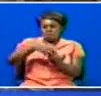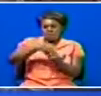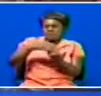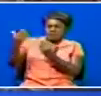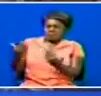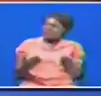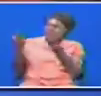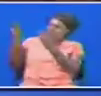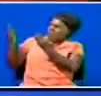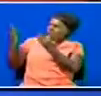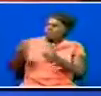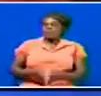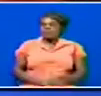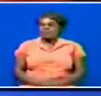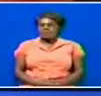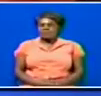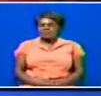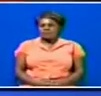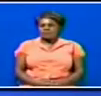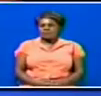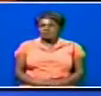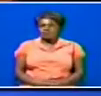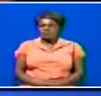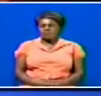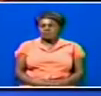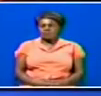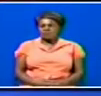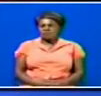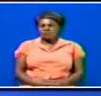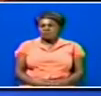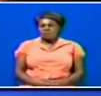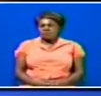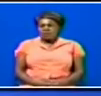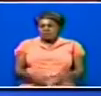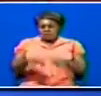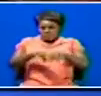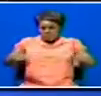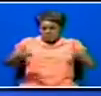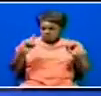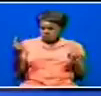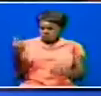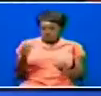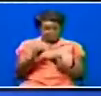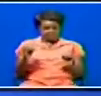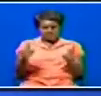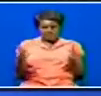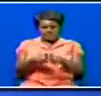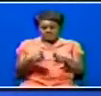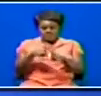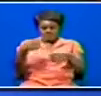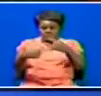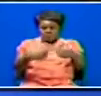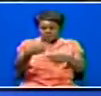for recycling. It's very tough, yes. And it's not only poles that are produced. The same